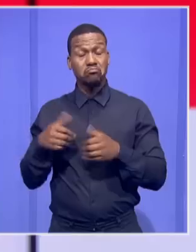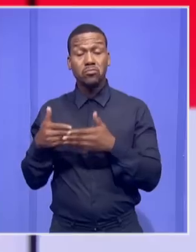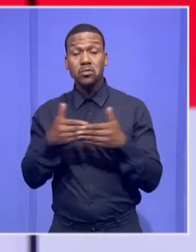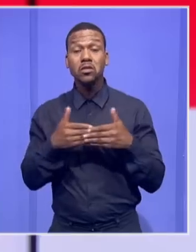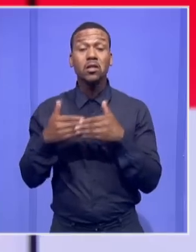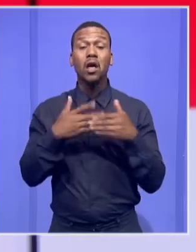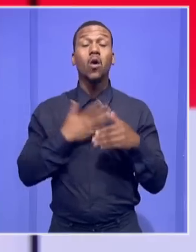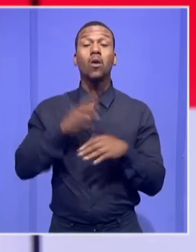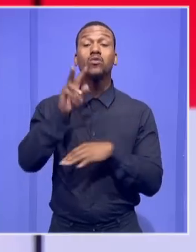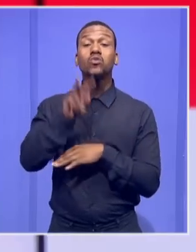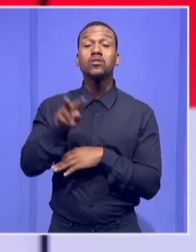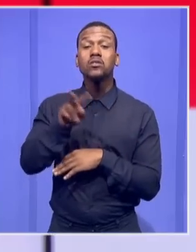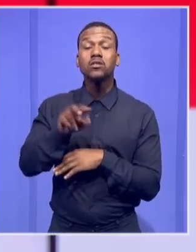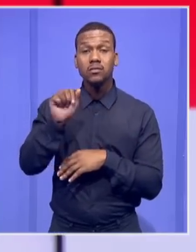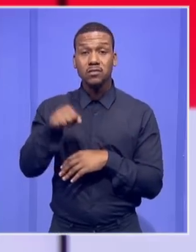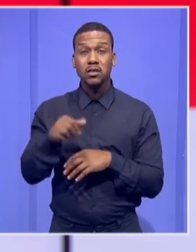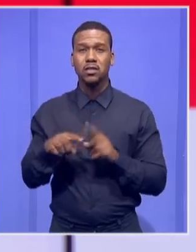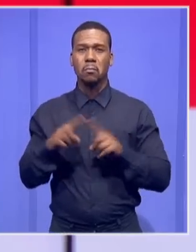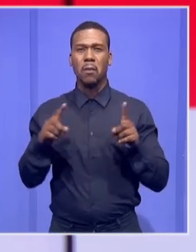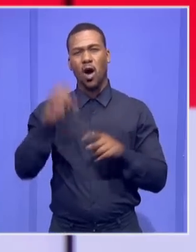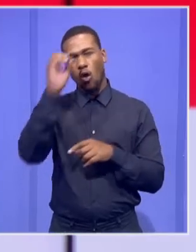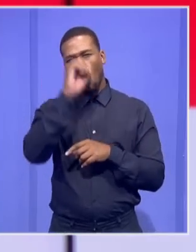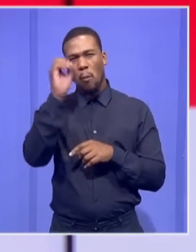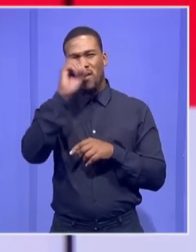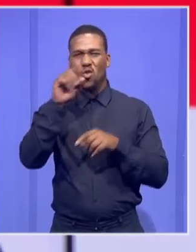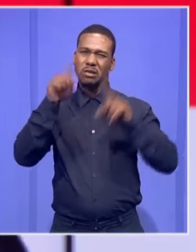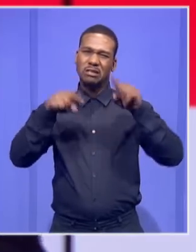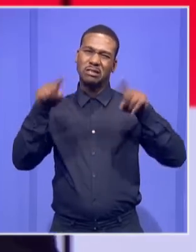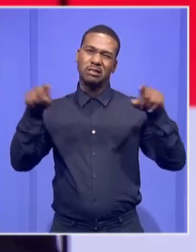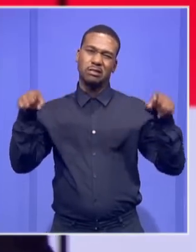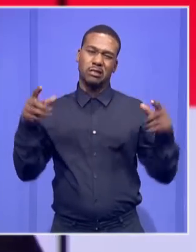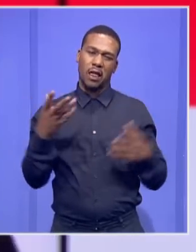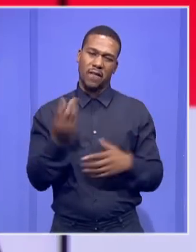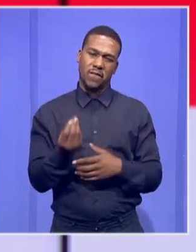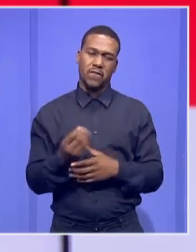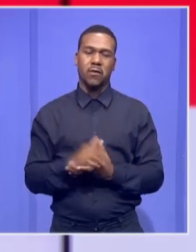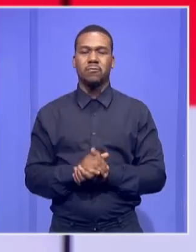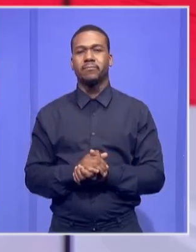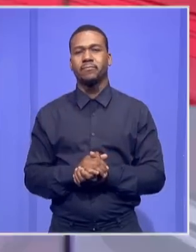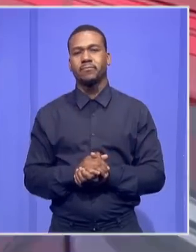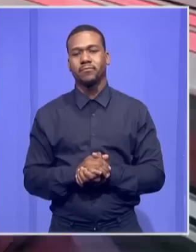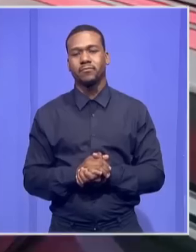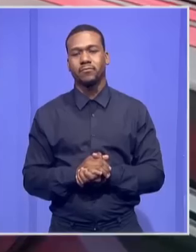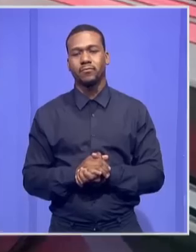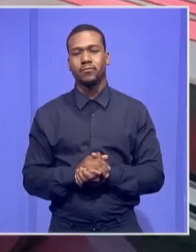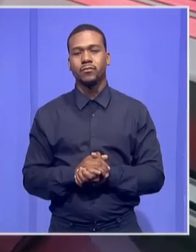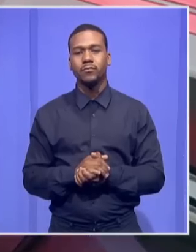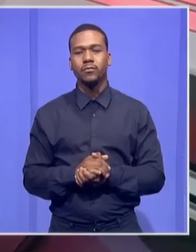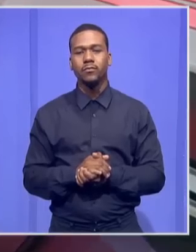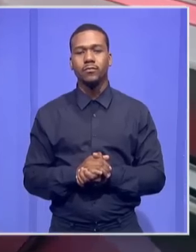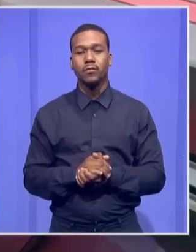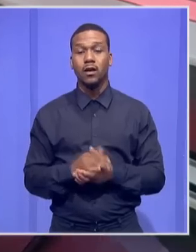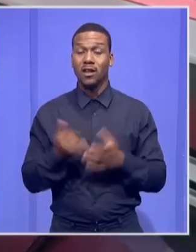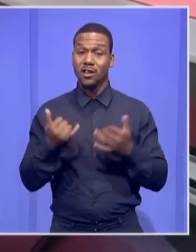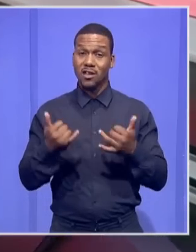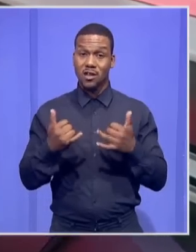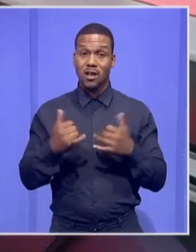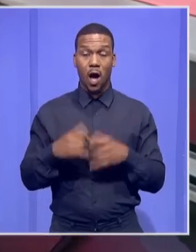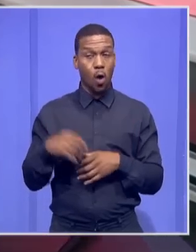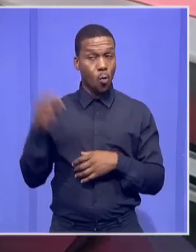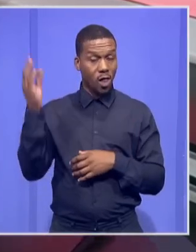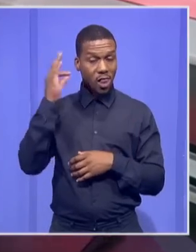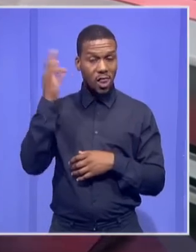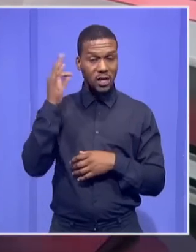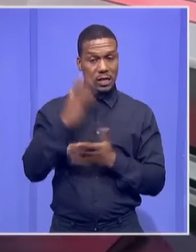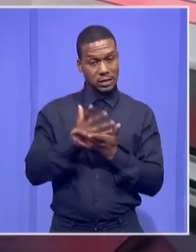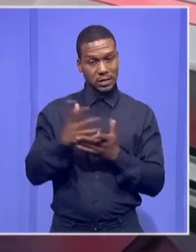mixed views. We'll continue really to reflect them during the course of the procession. Well, and let's listen into some of the music playing